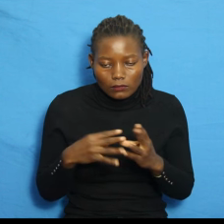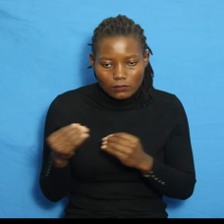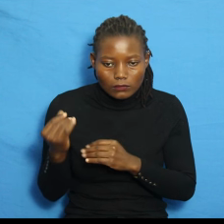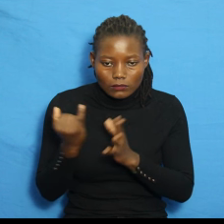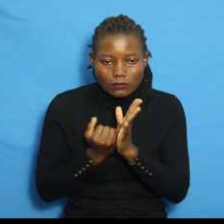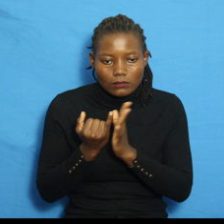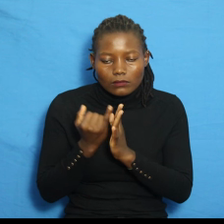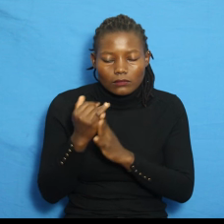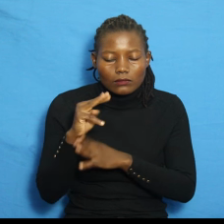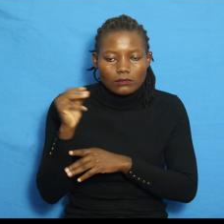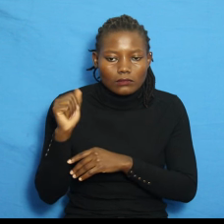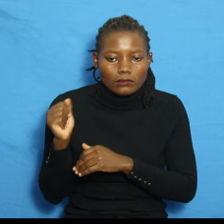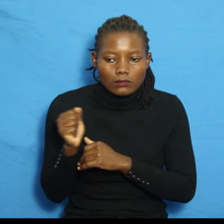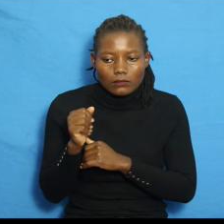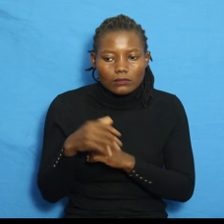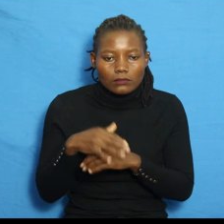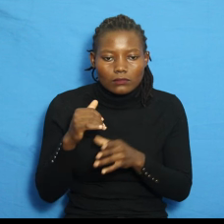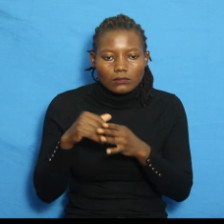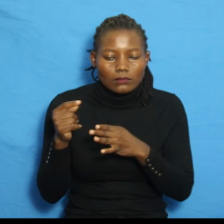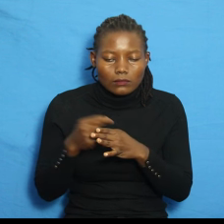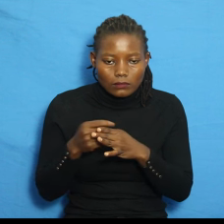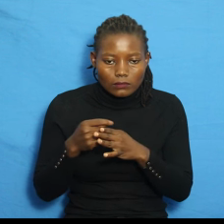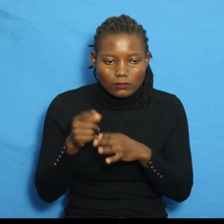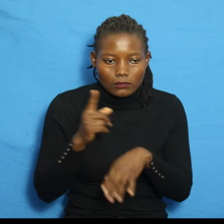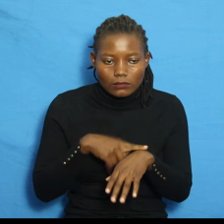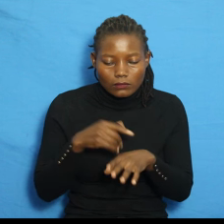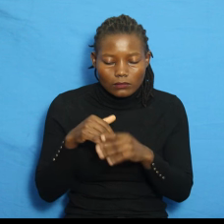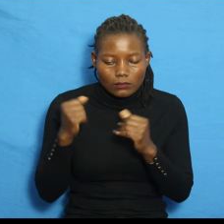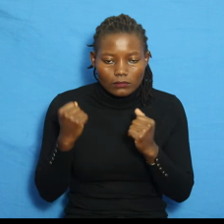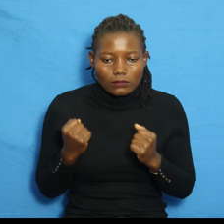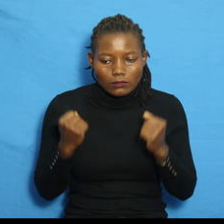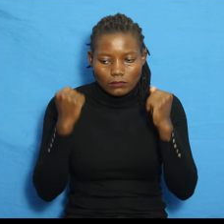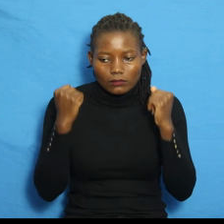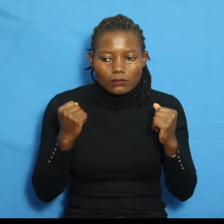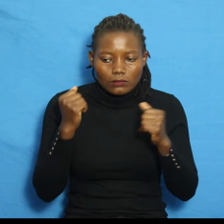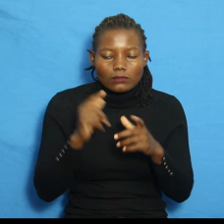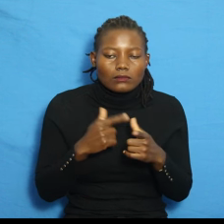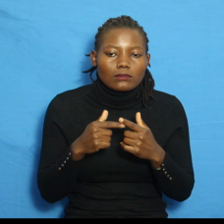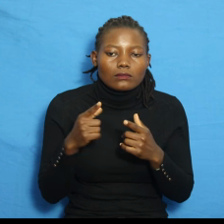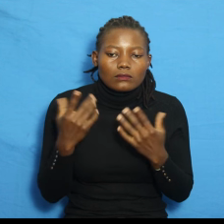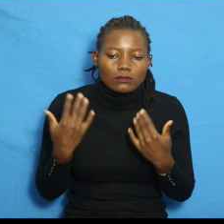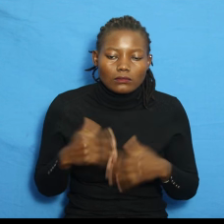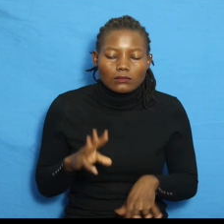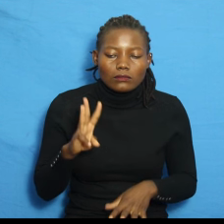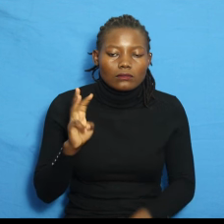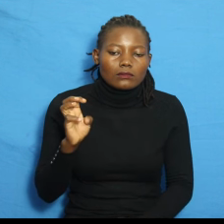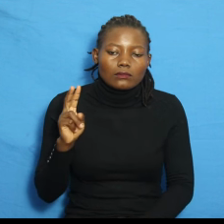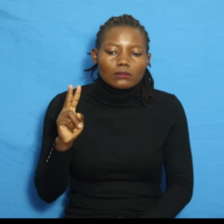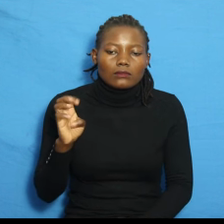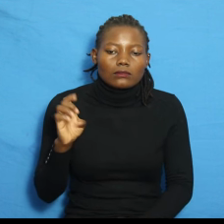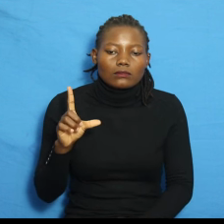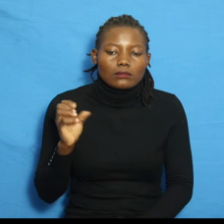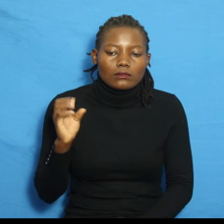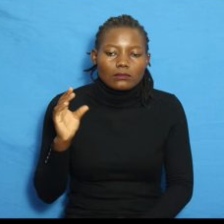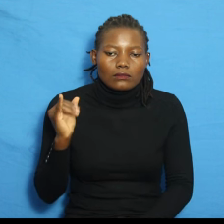Sometimes you have athletes going to increase mass in training when they are in the gym, and then